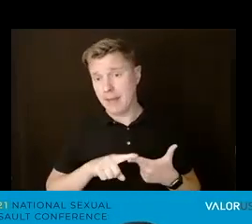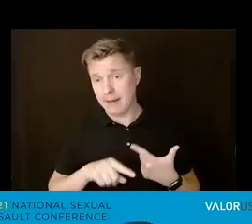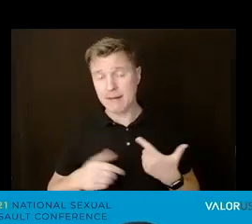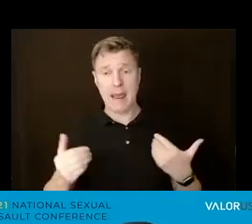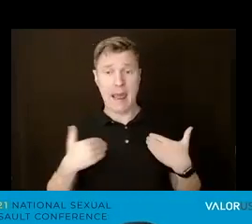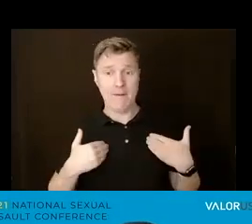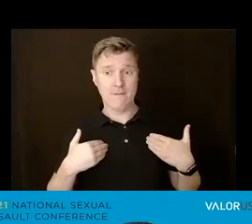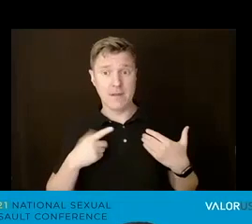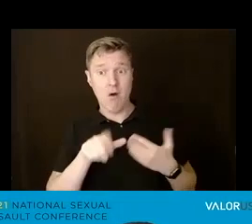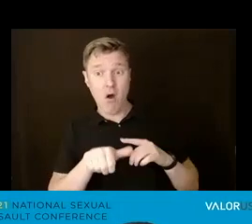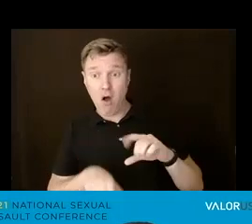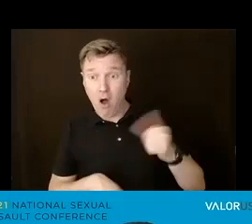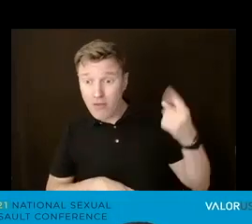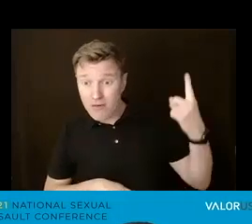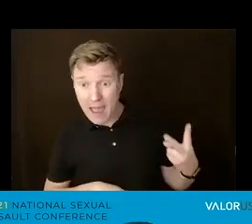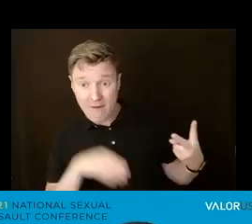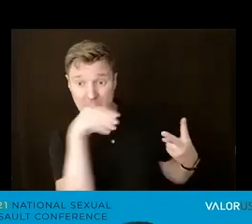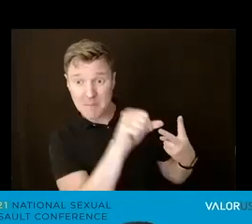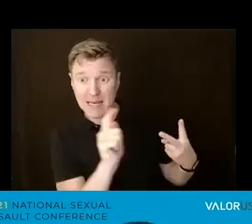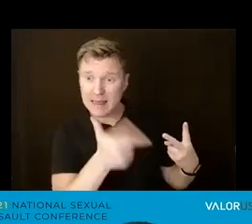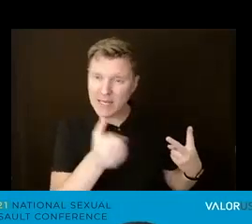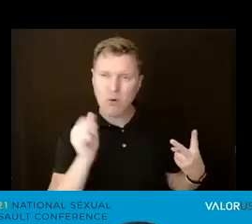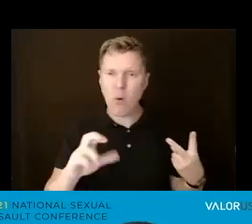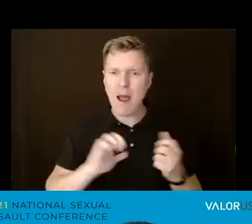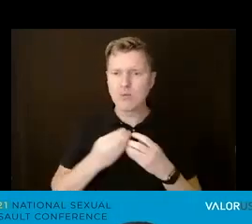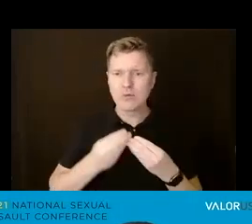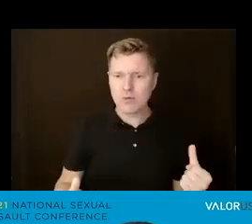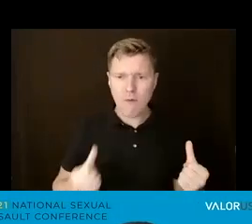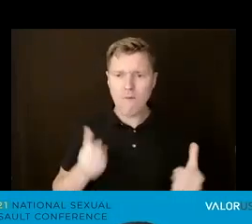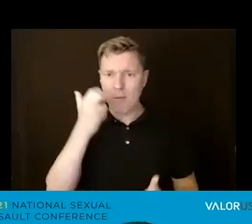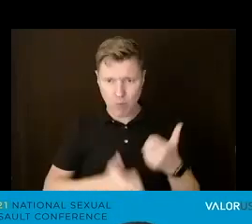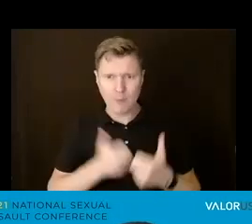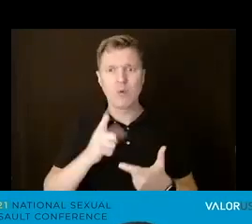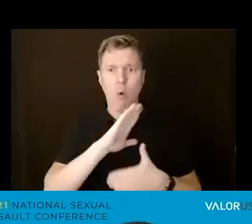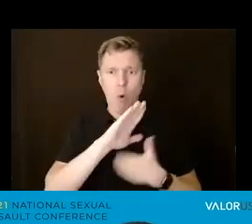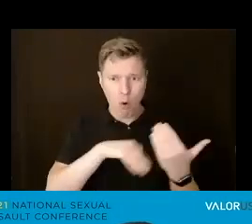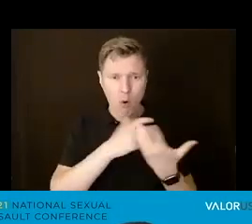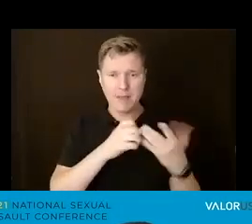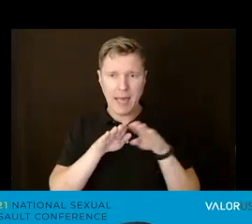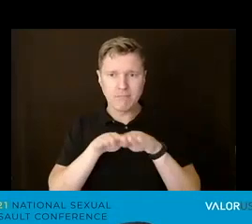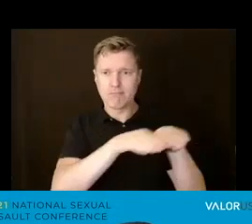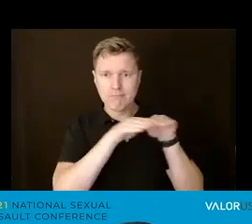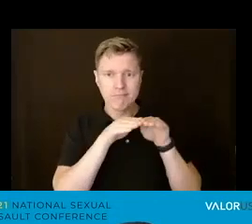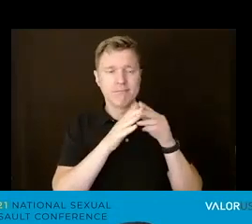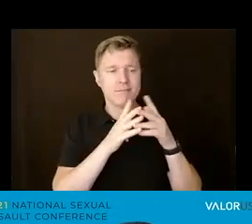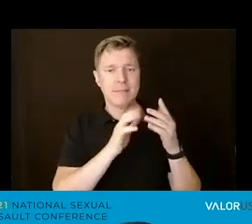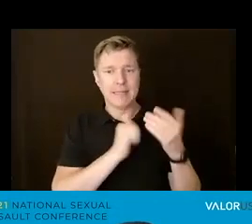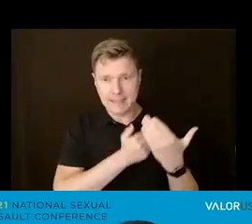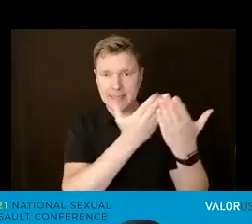later, or how could we solve this problem so that we could all get to a better place